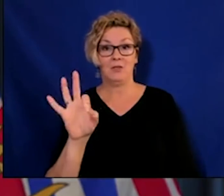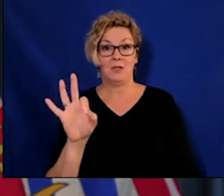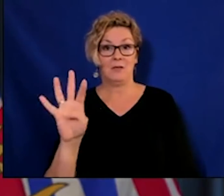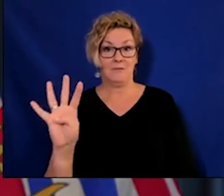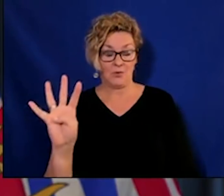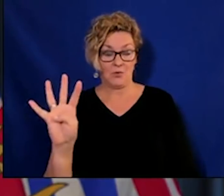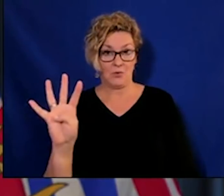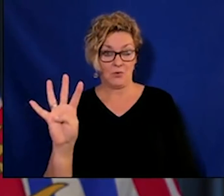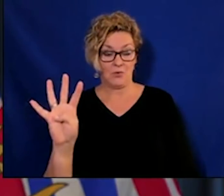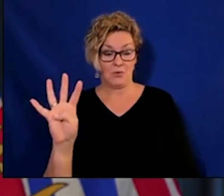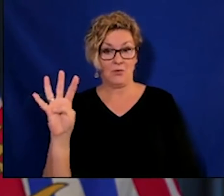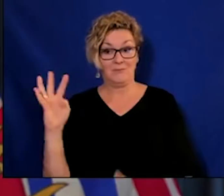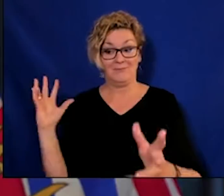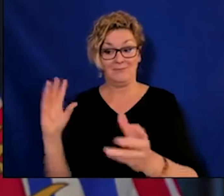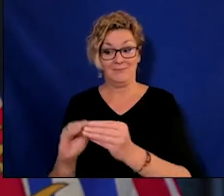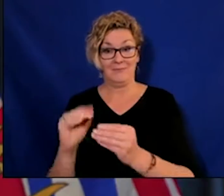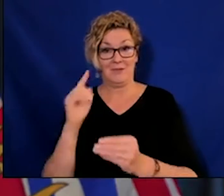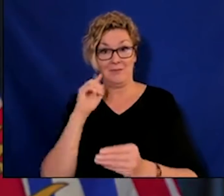594. For a total of